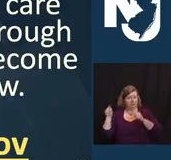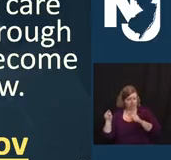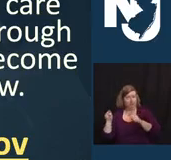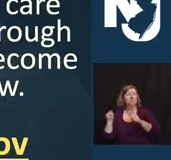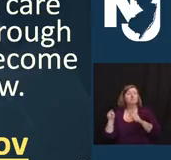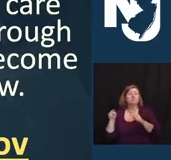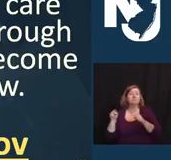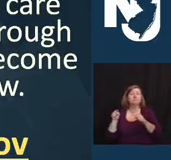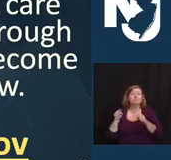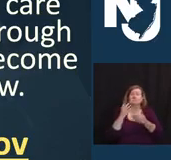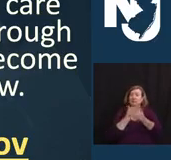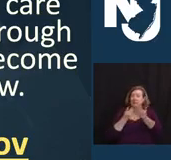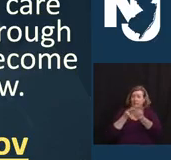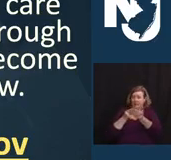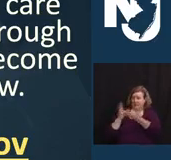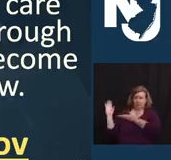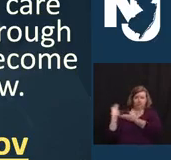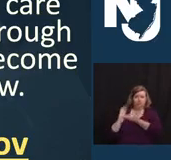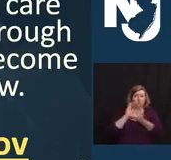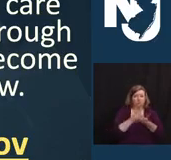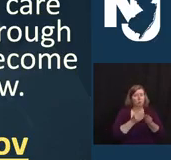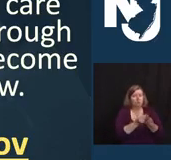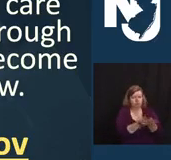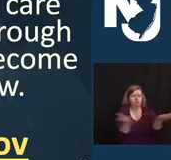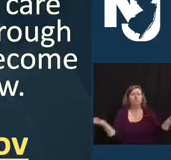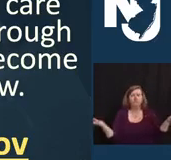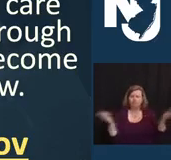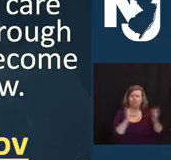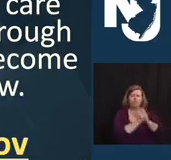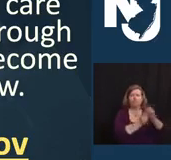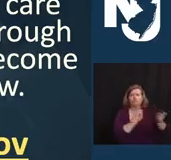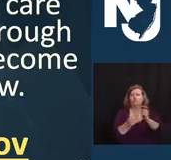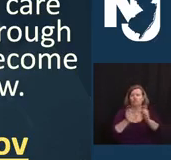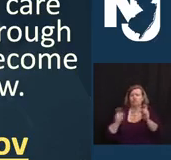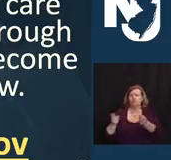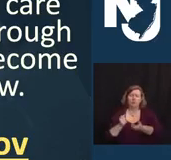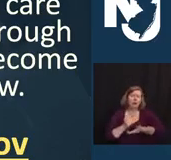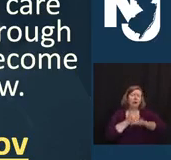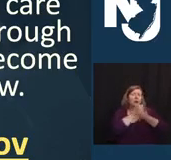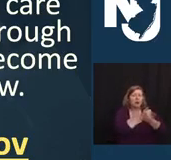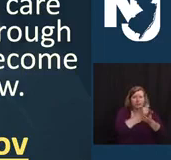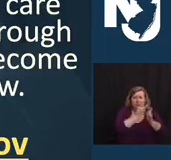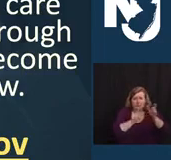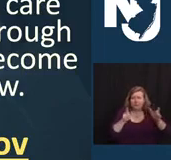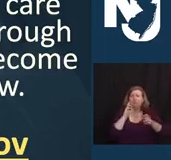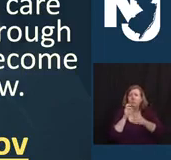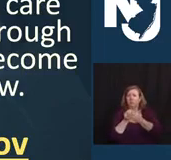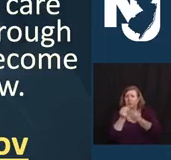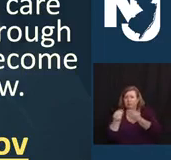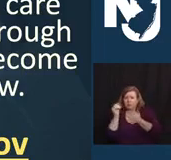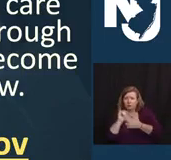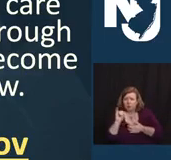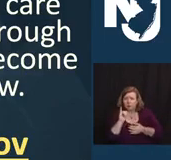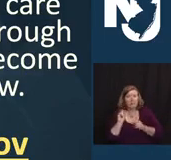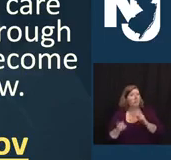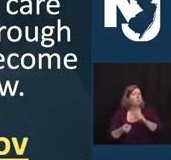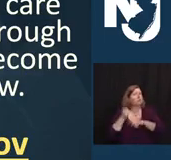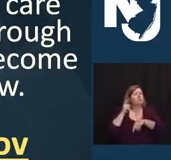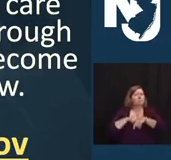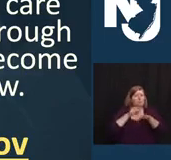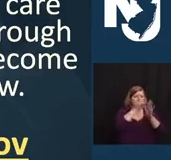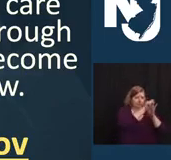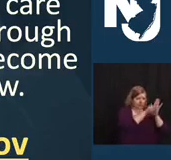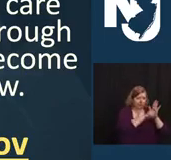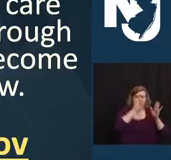reallocated some of the money we are providing for state subsidies to help more people. For the first time ever, state and federal subsidies